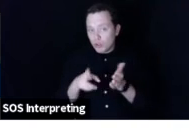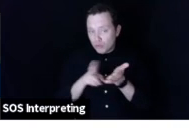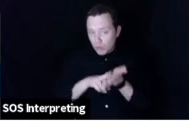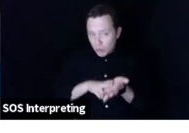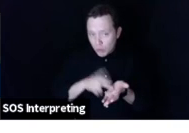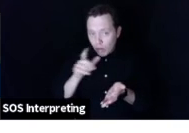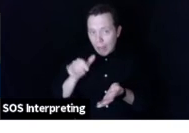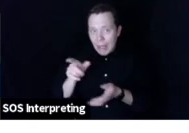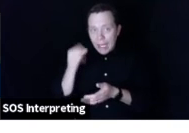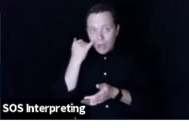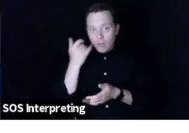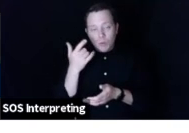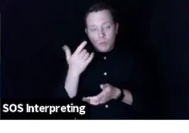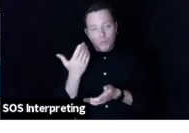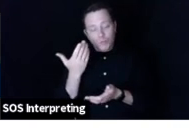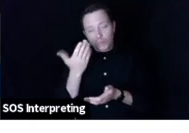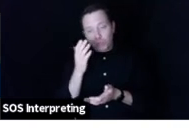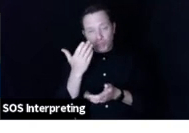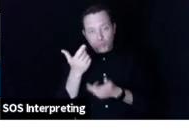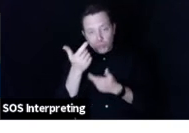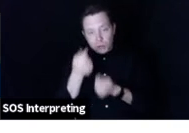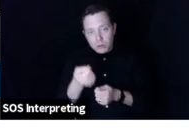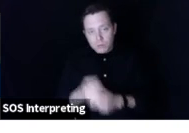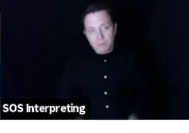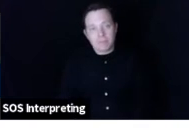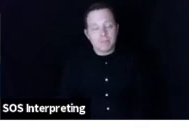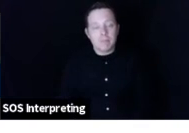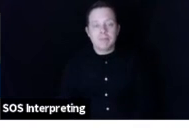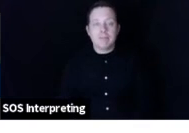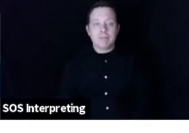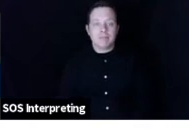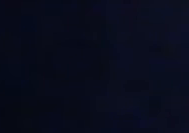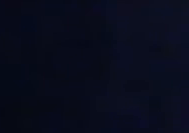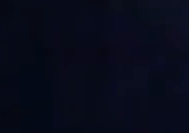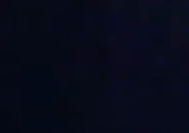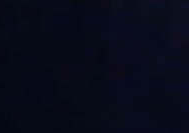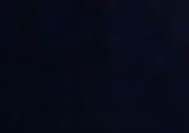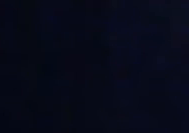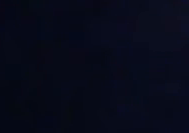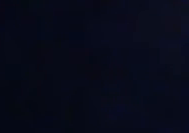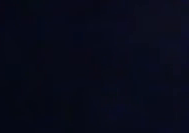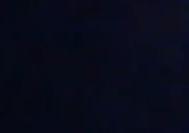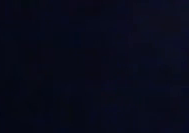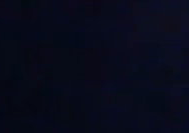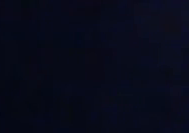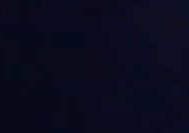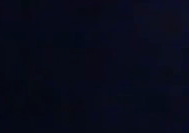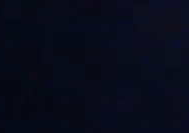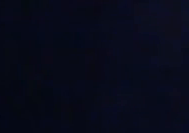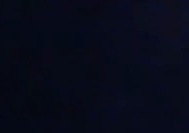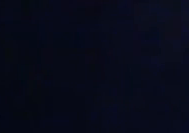would like to attend. So I will stop sharing now. It looks like we might have another question.